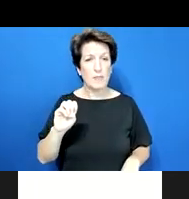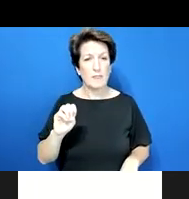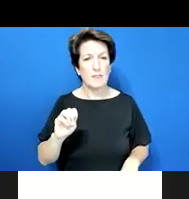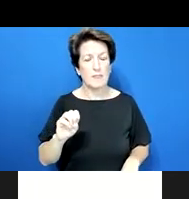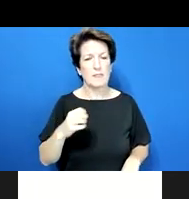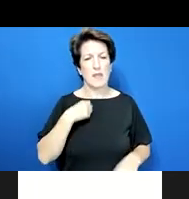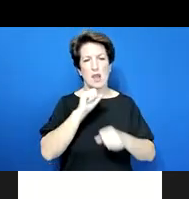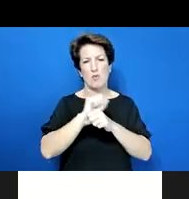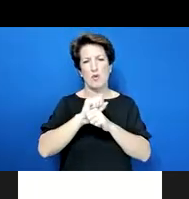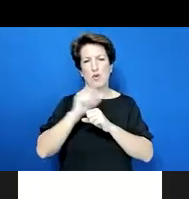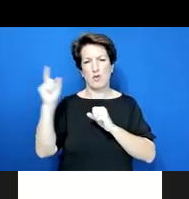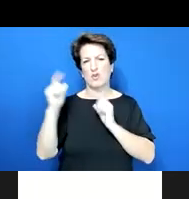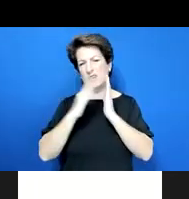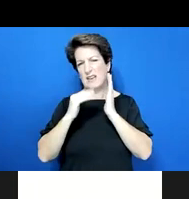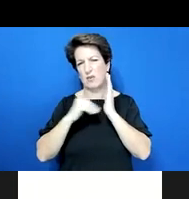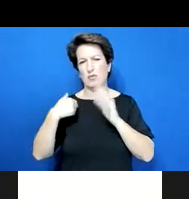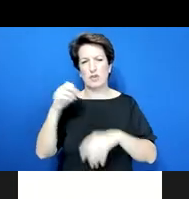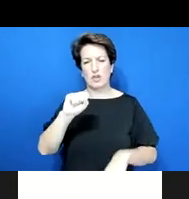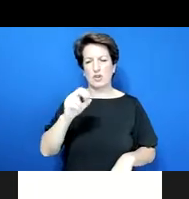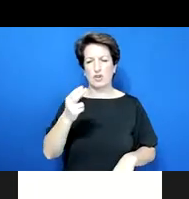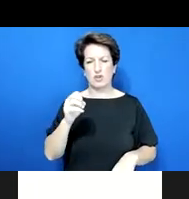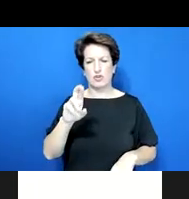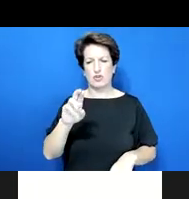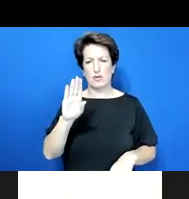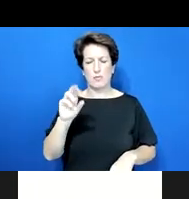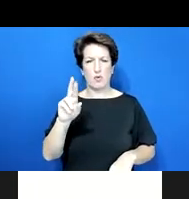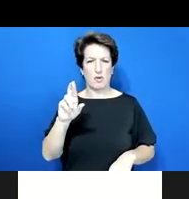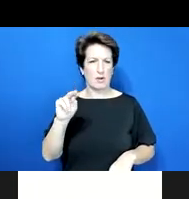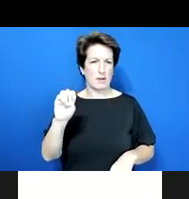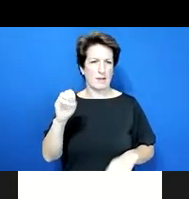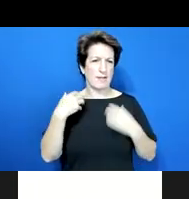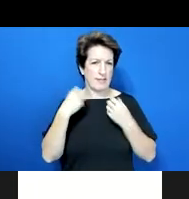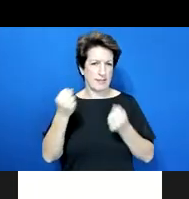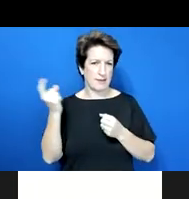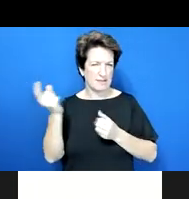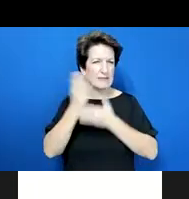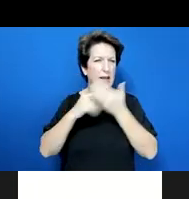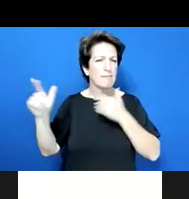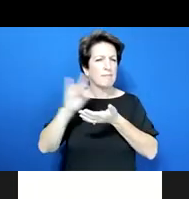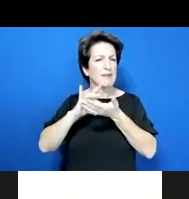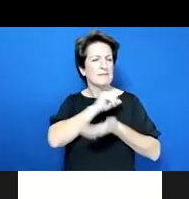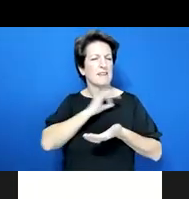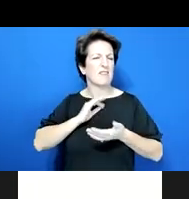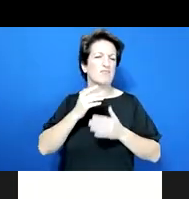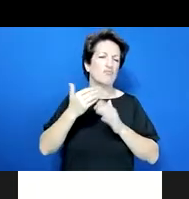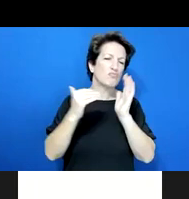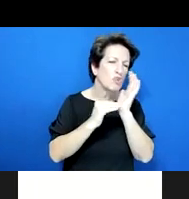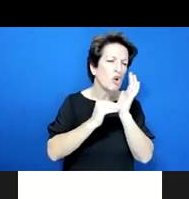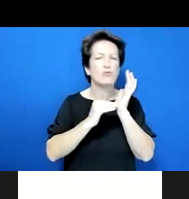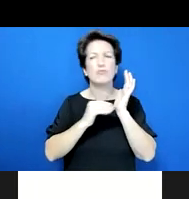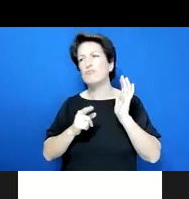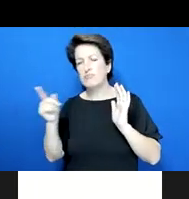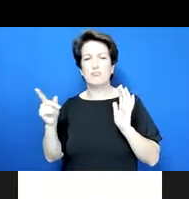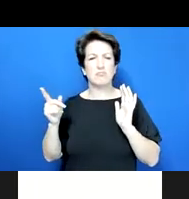east side with Shoreborn Health, that some of our Shoreborn Health staff, medical staff, doctors, do have access